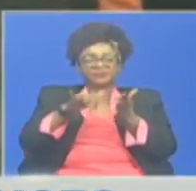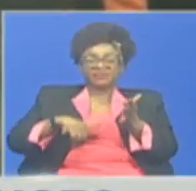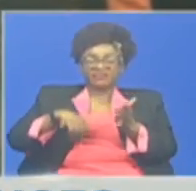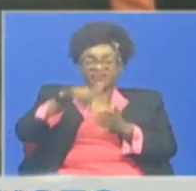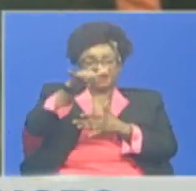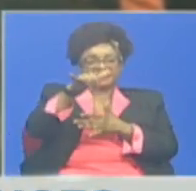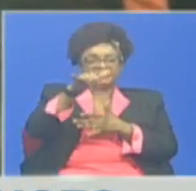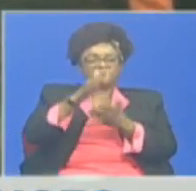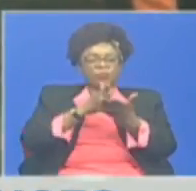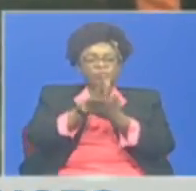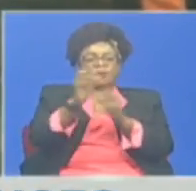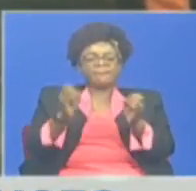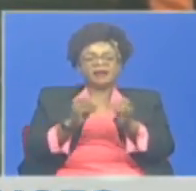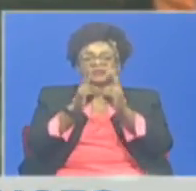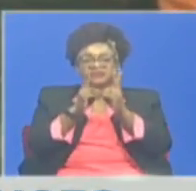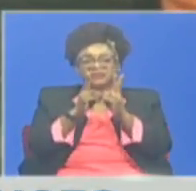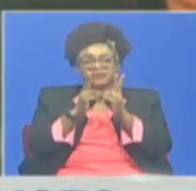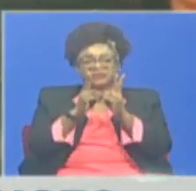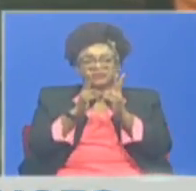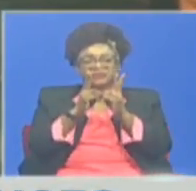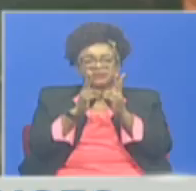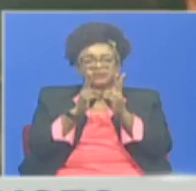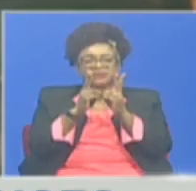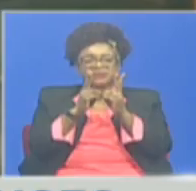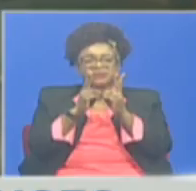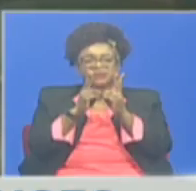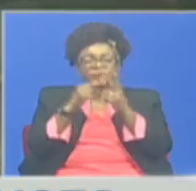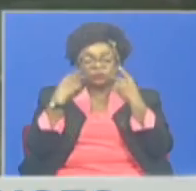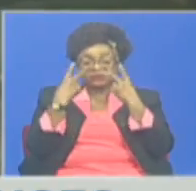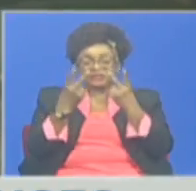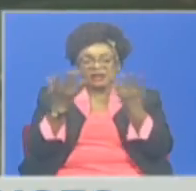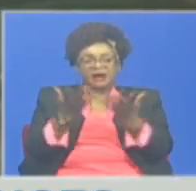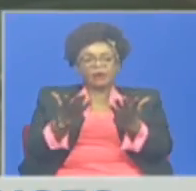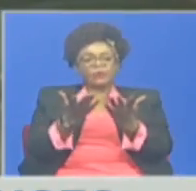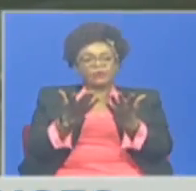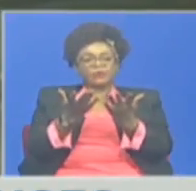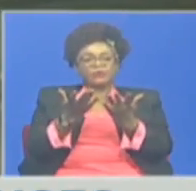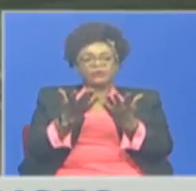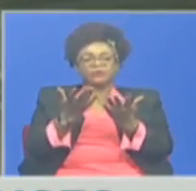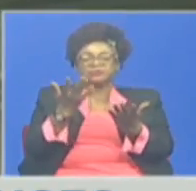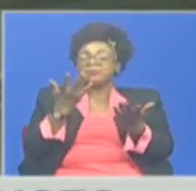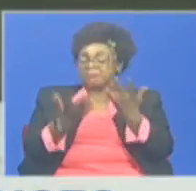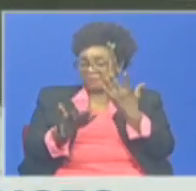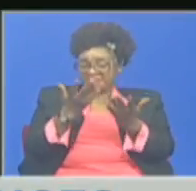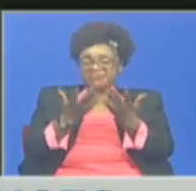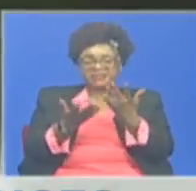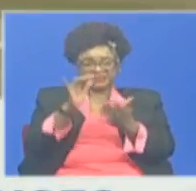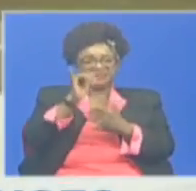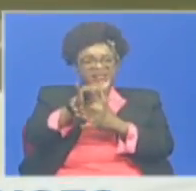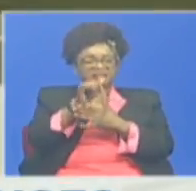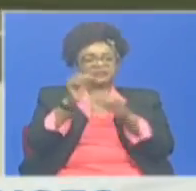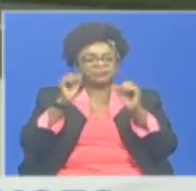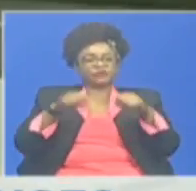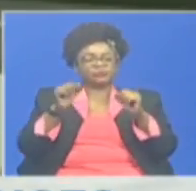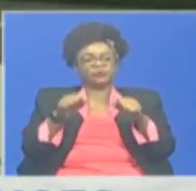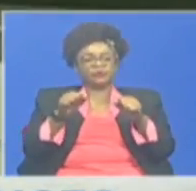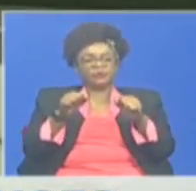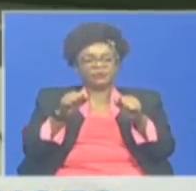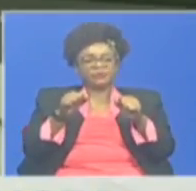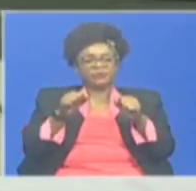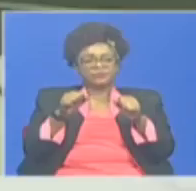through Paris. So in retrospect, you see how significant these 2 points were.